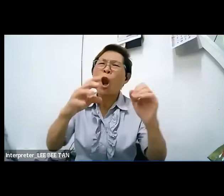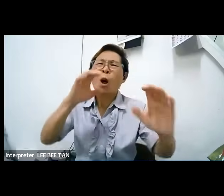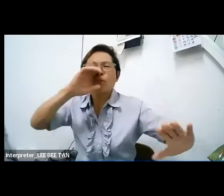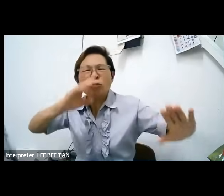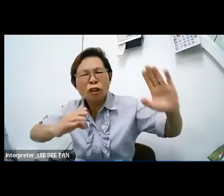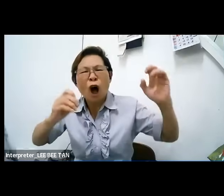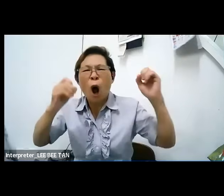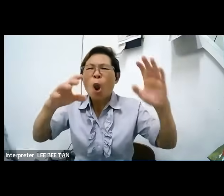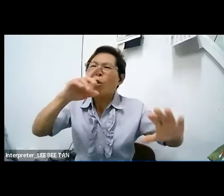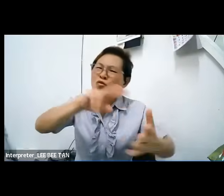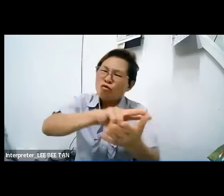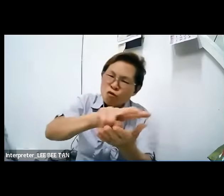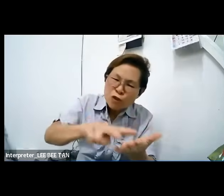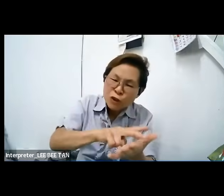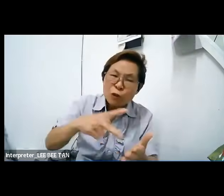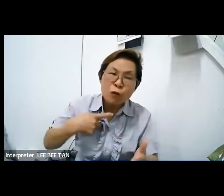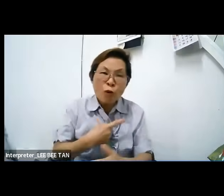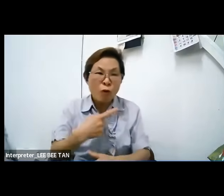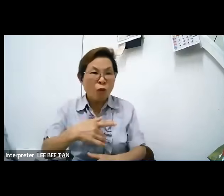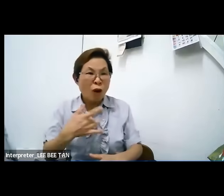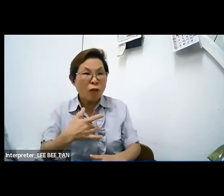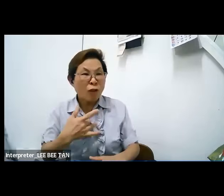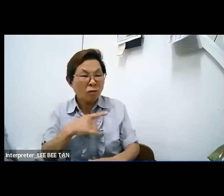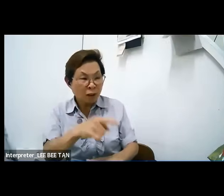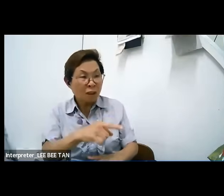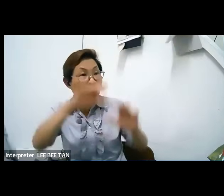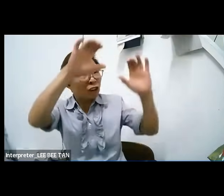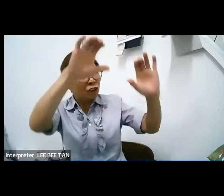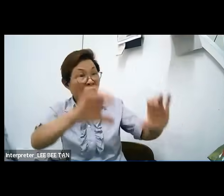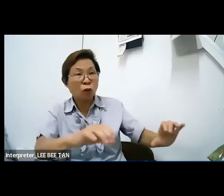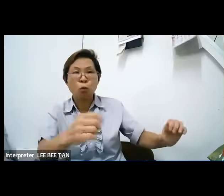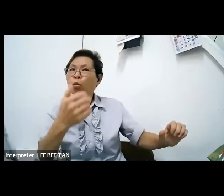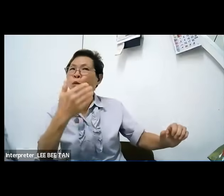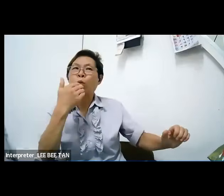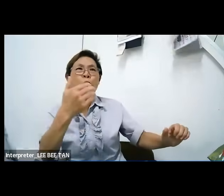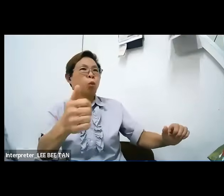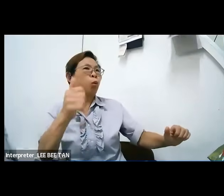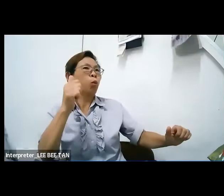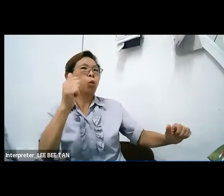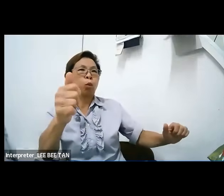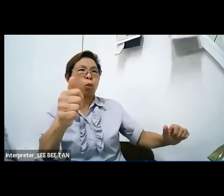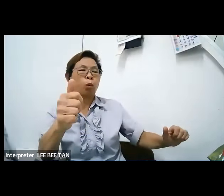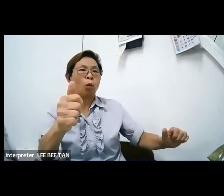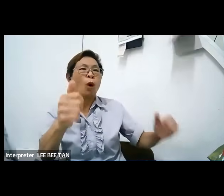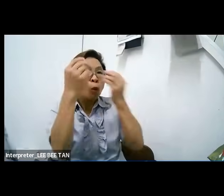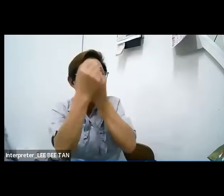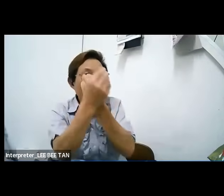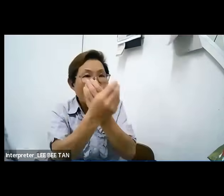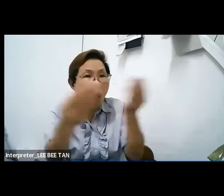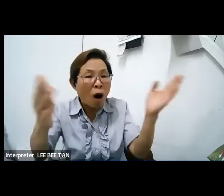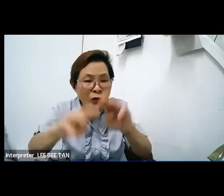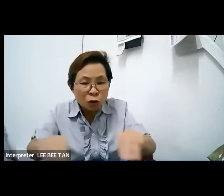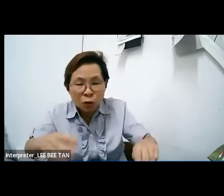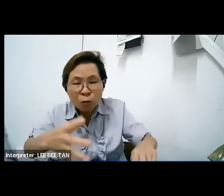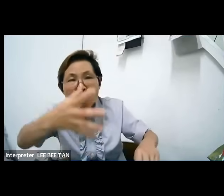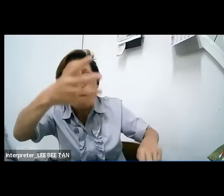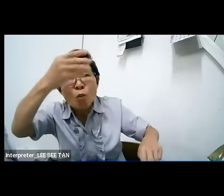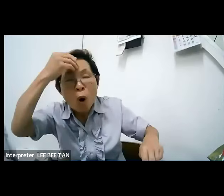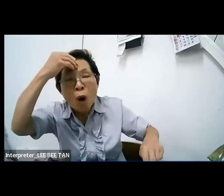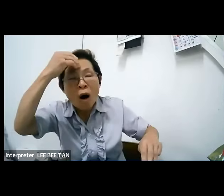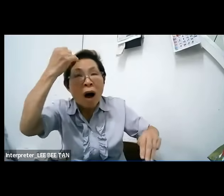videos, and we felt that these mediums are very powerful to bring across the idea